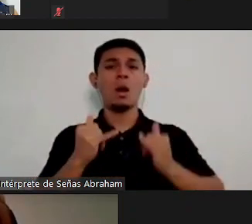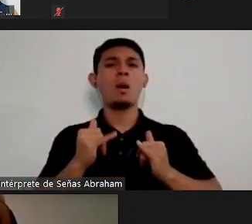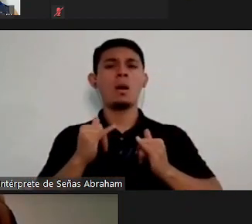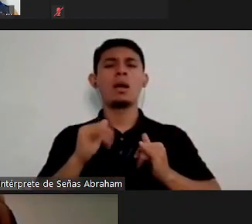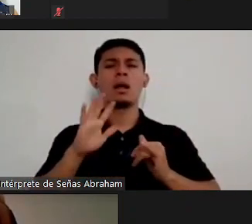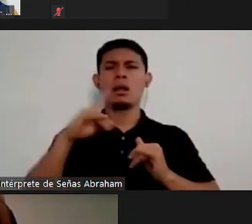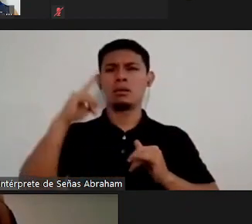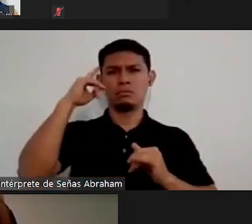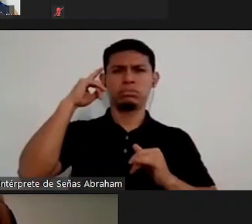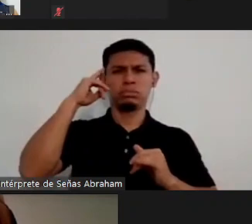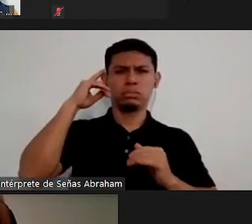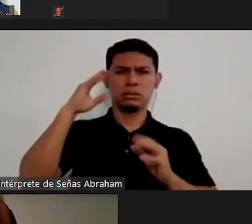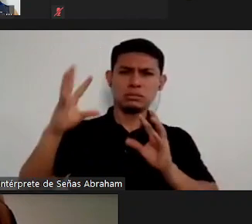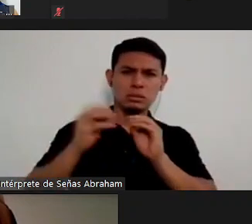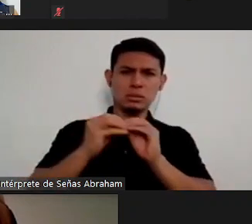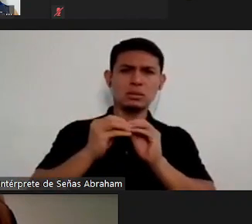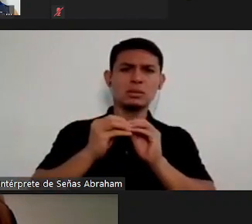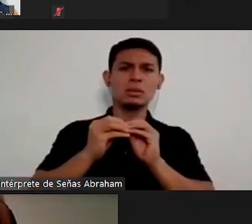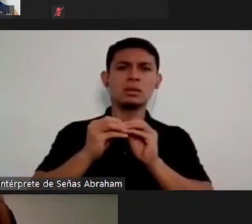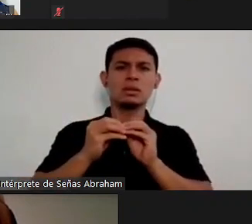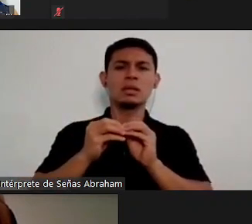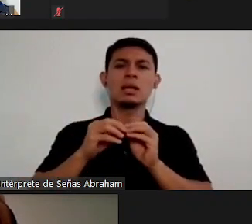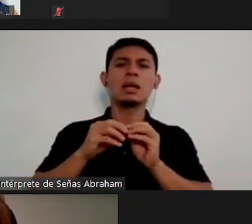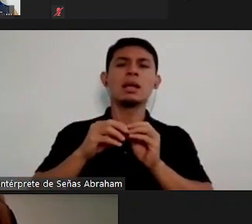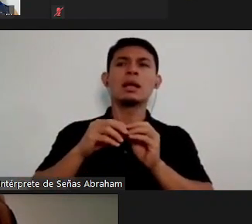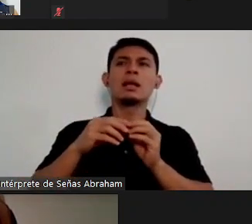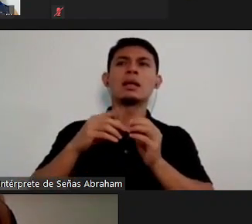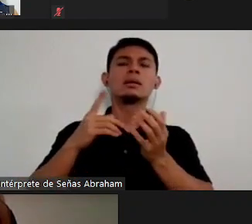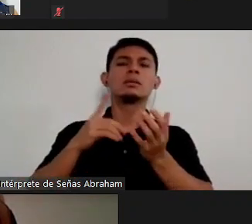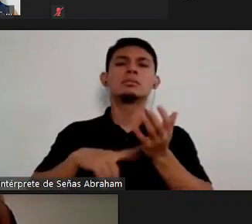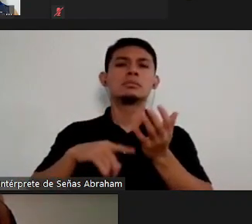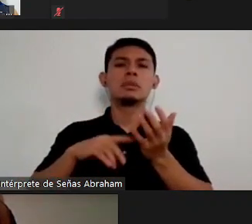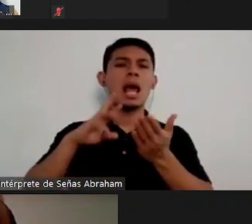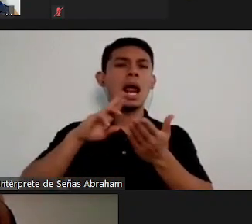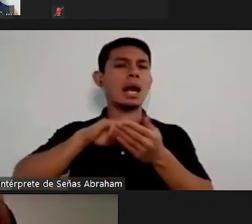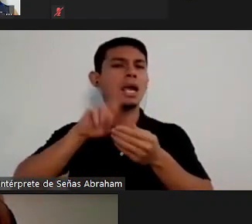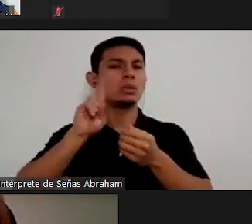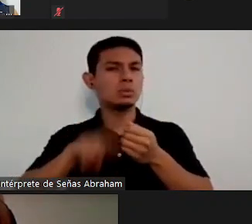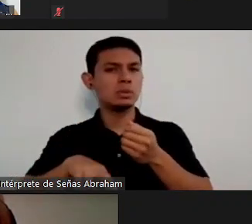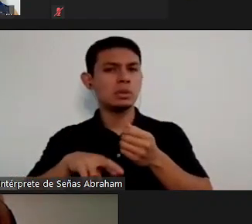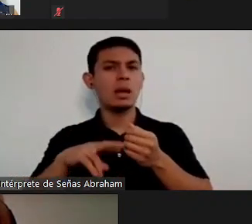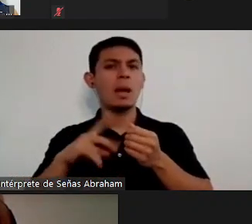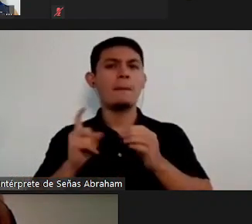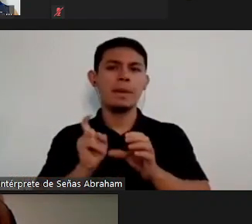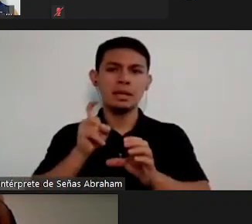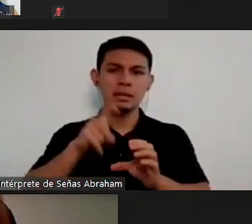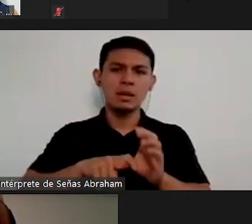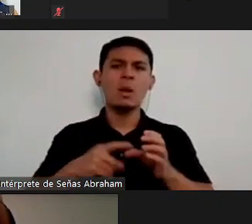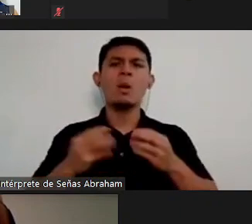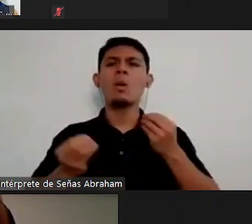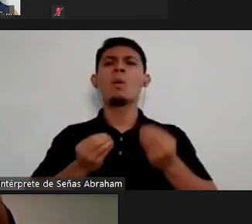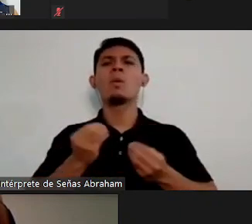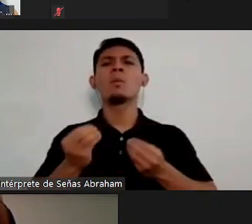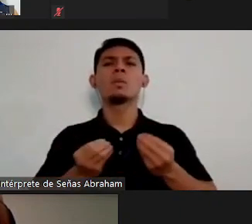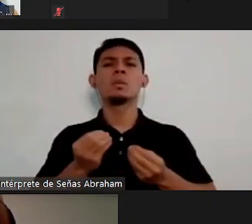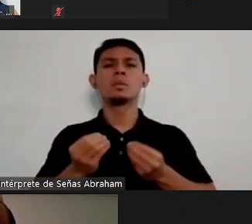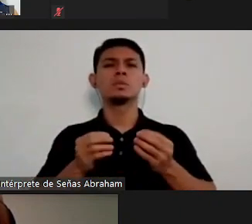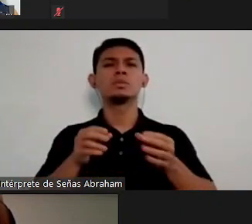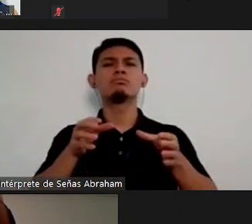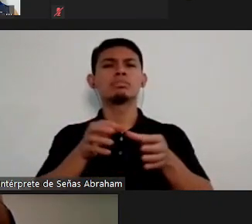implemented in this peruvian plan and then the logic with implementing this plan in terms of results the participation